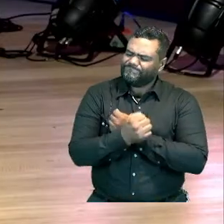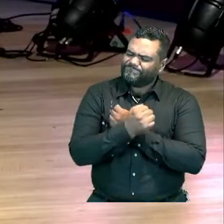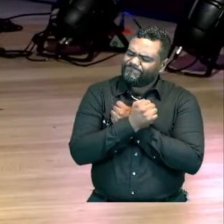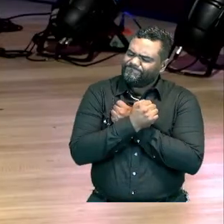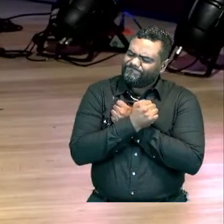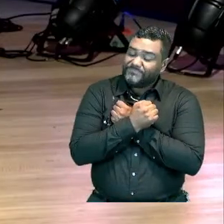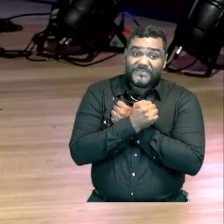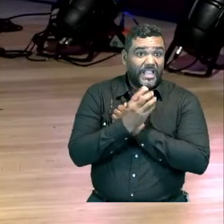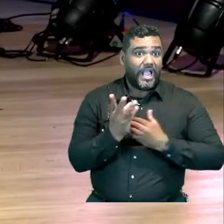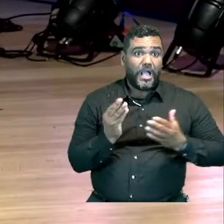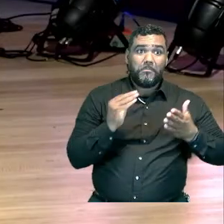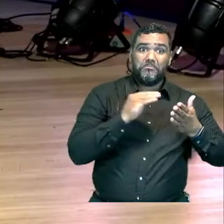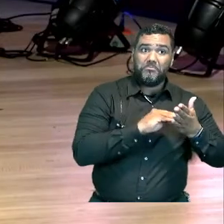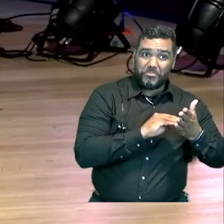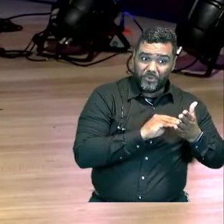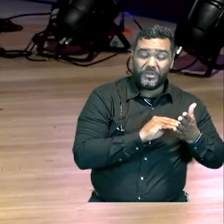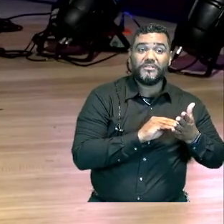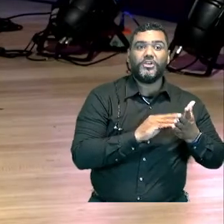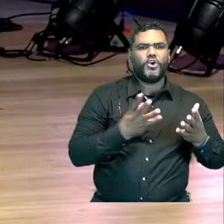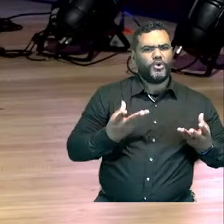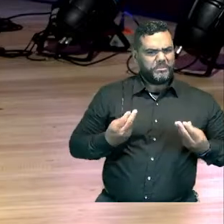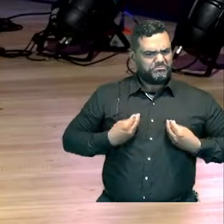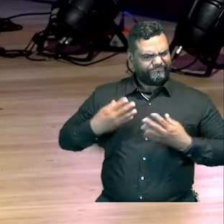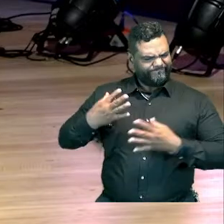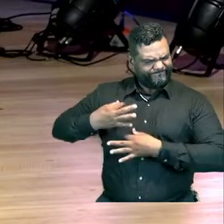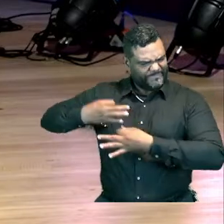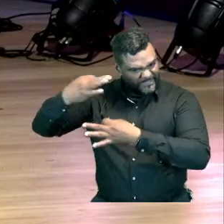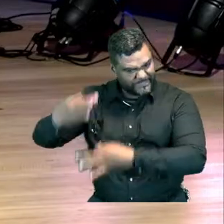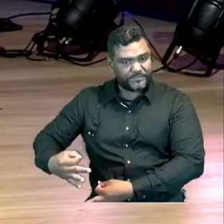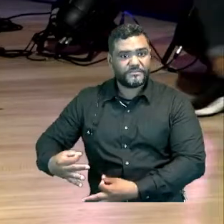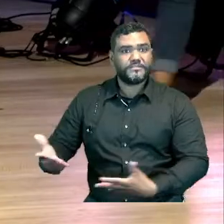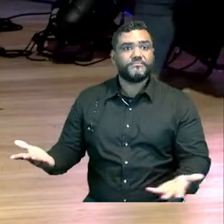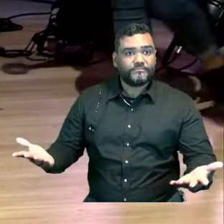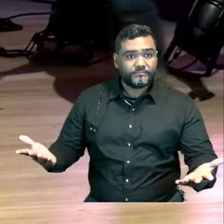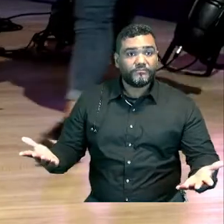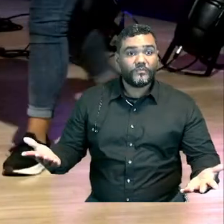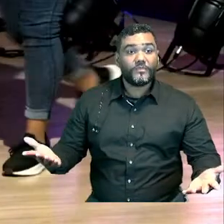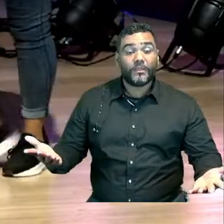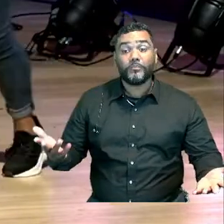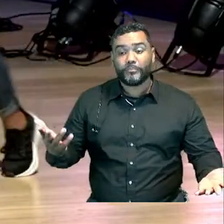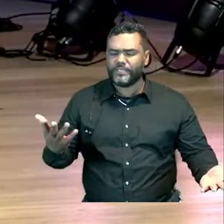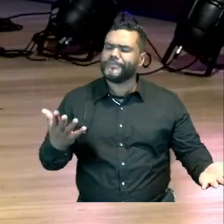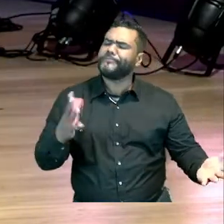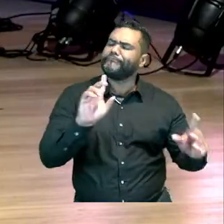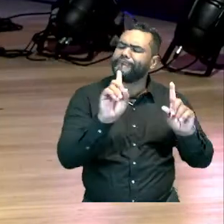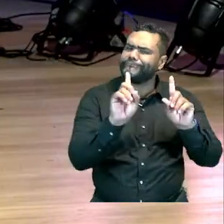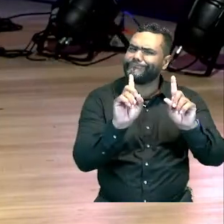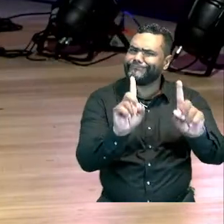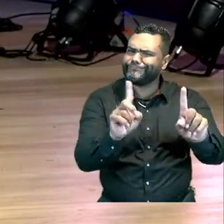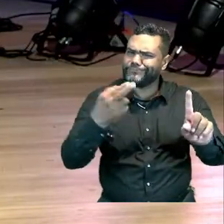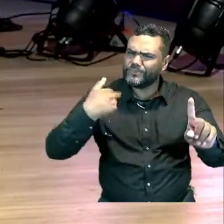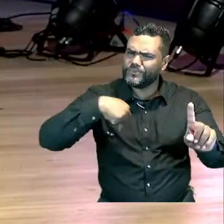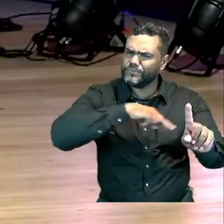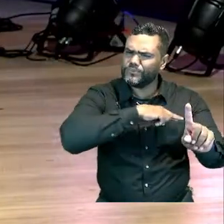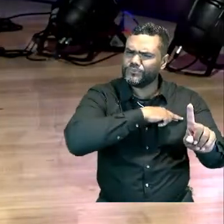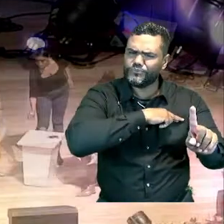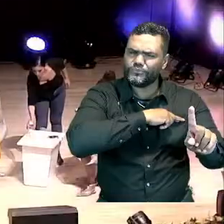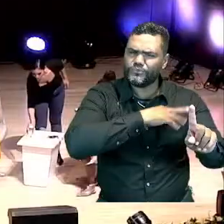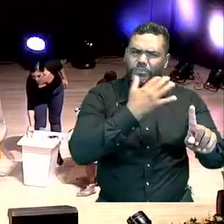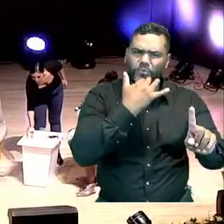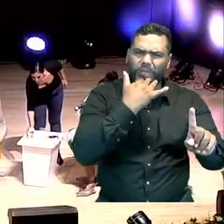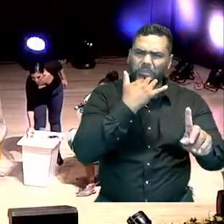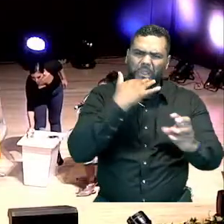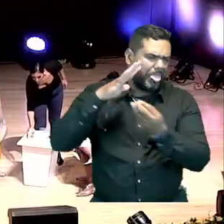by love, and we have to try to dignify life. But we see that this has